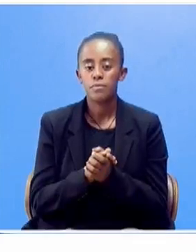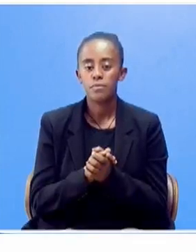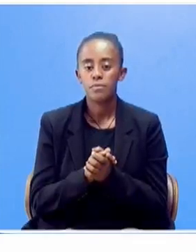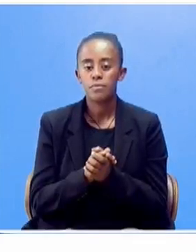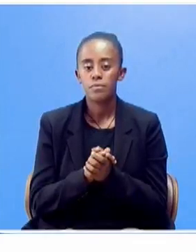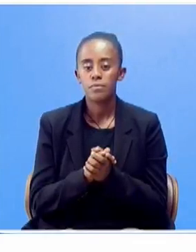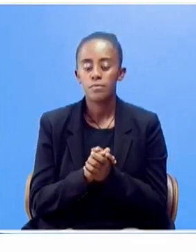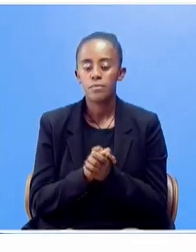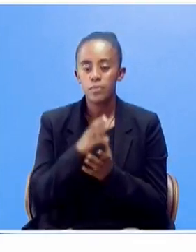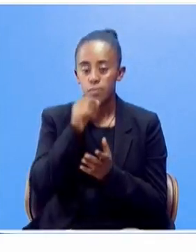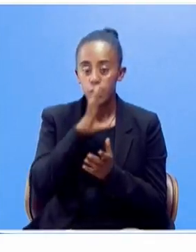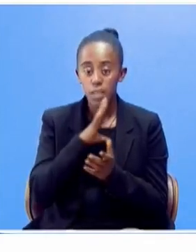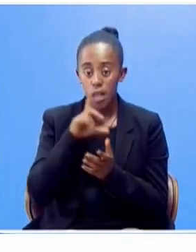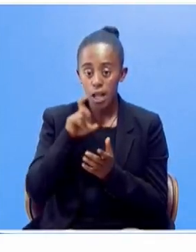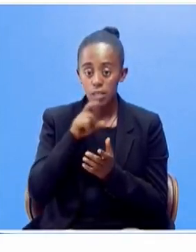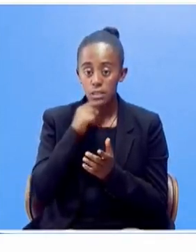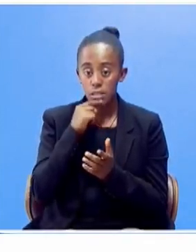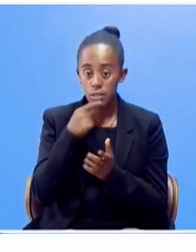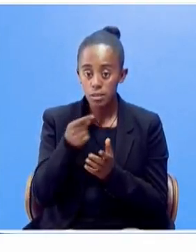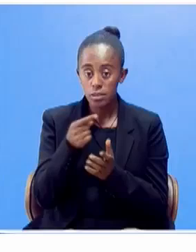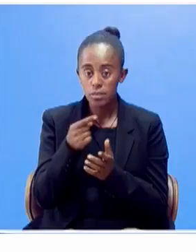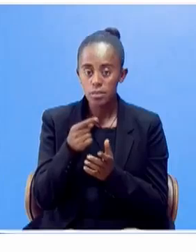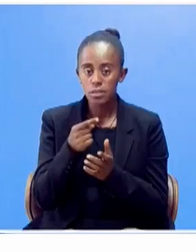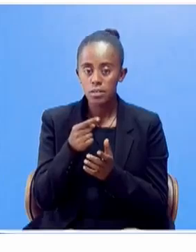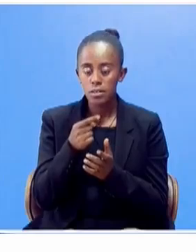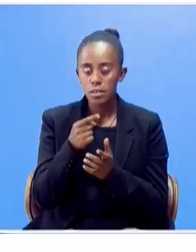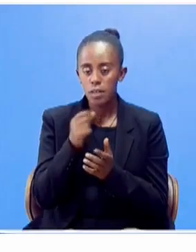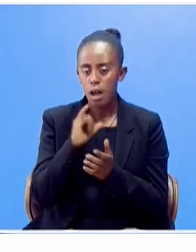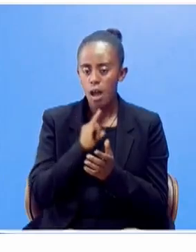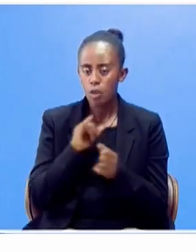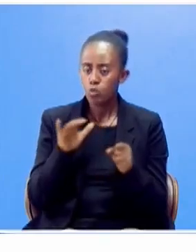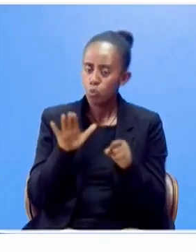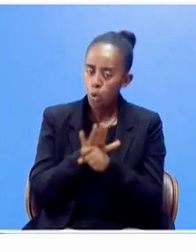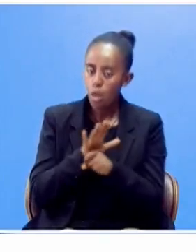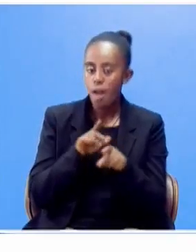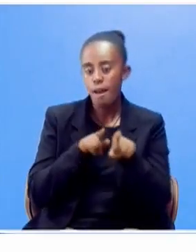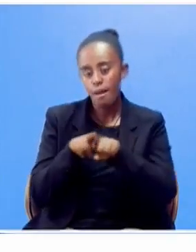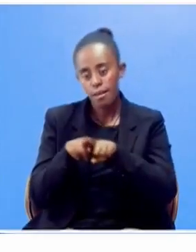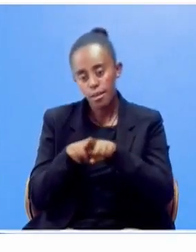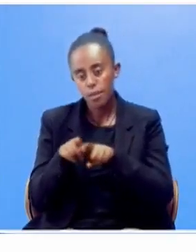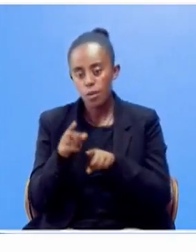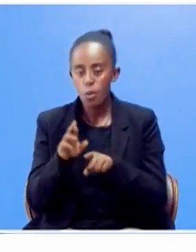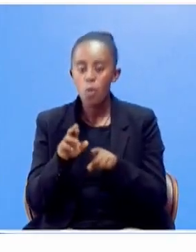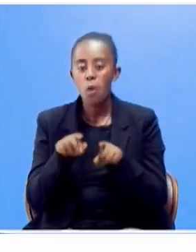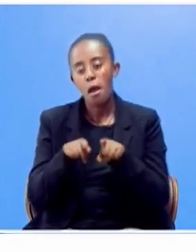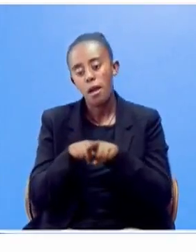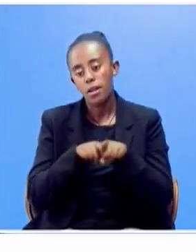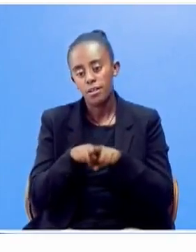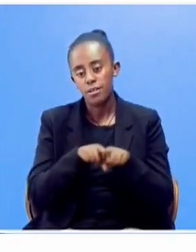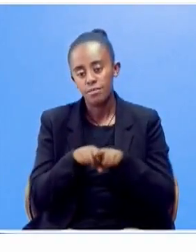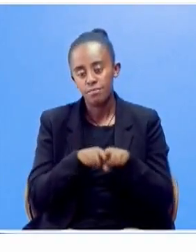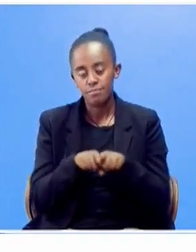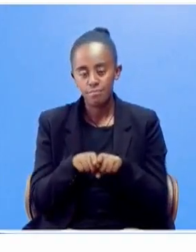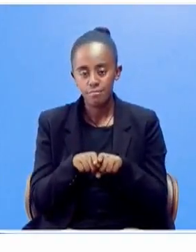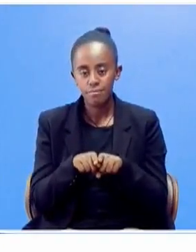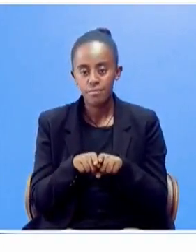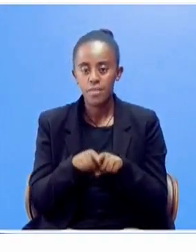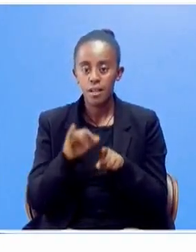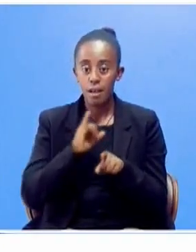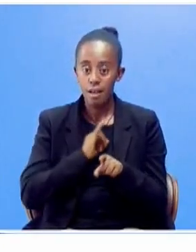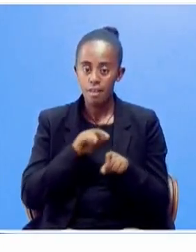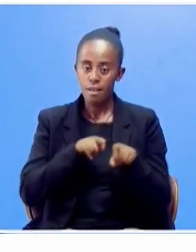Mr. X says, yeah, I totally agree, or I agree. I